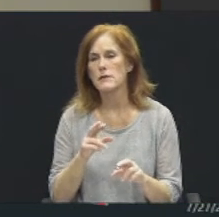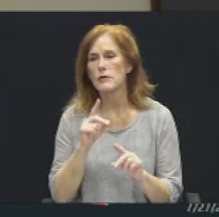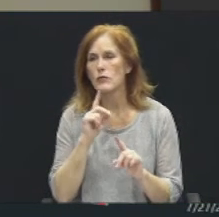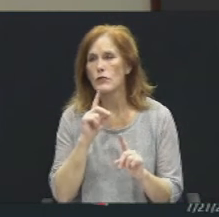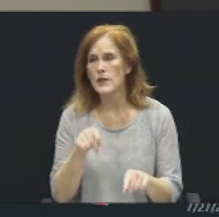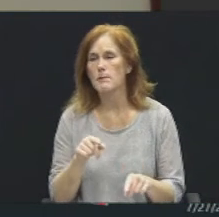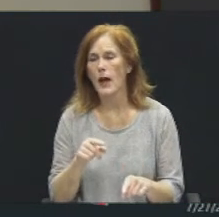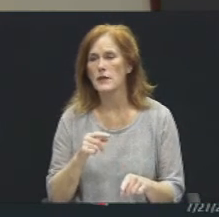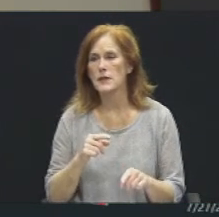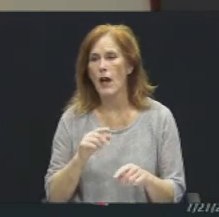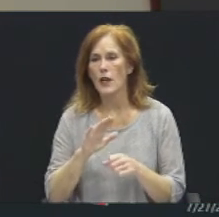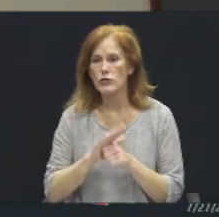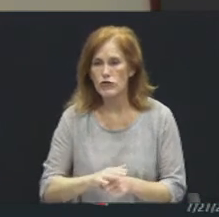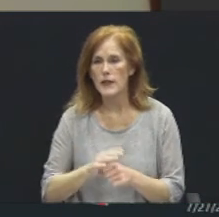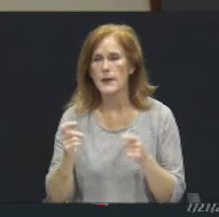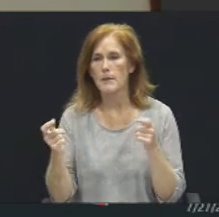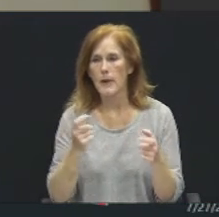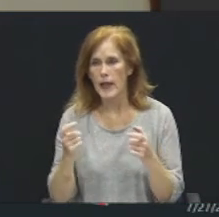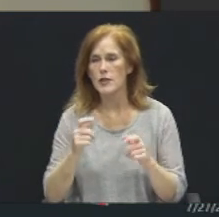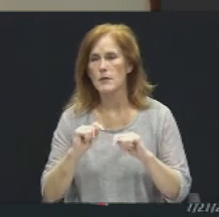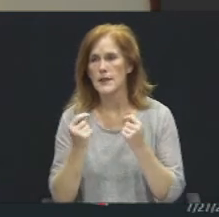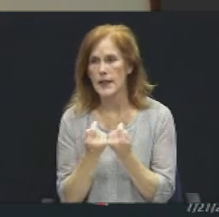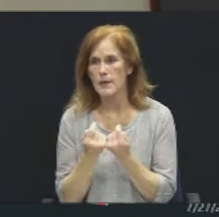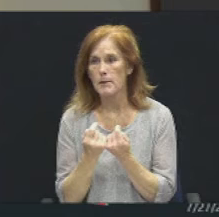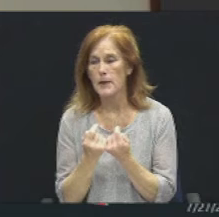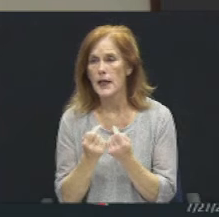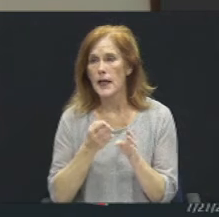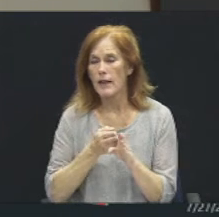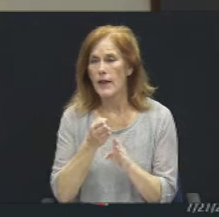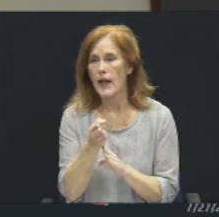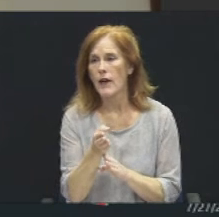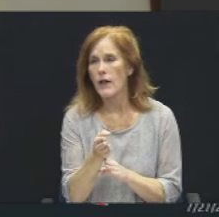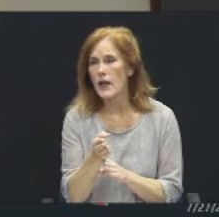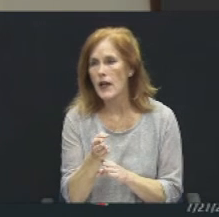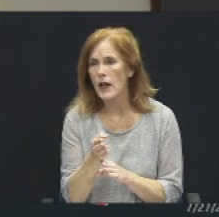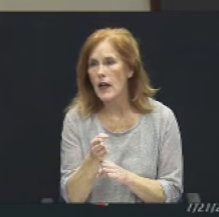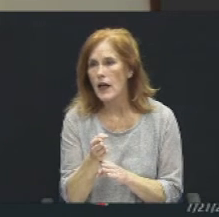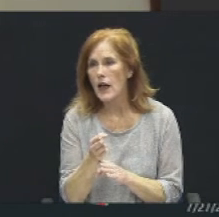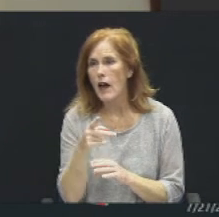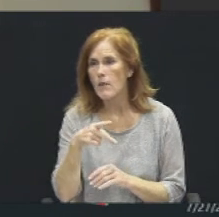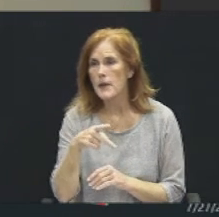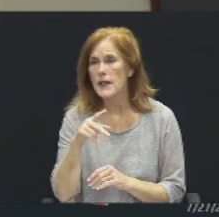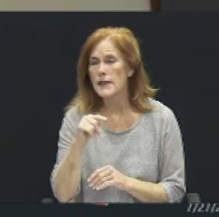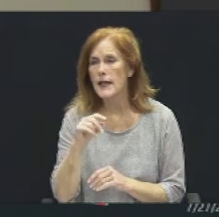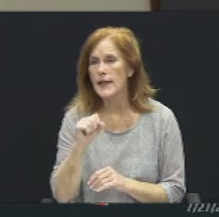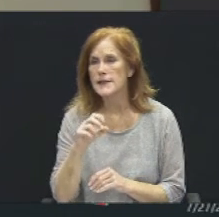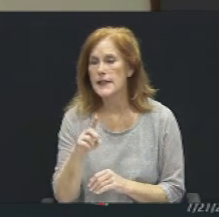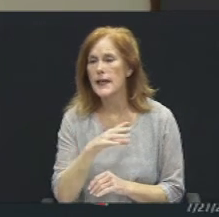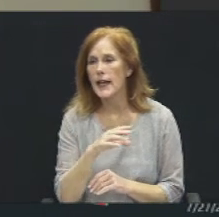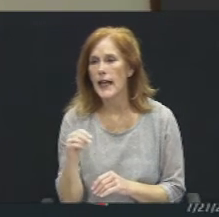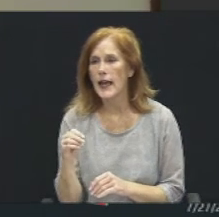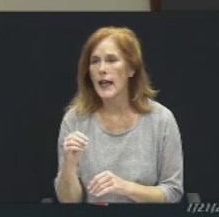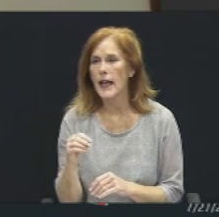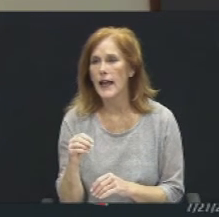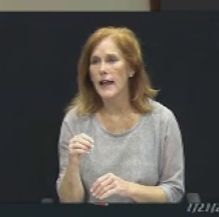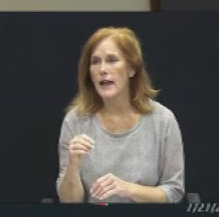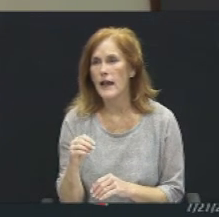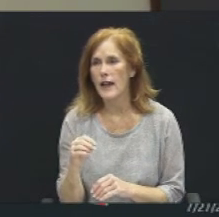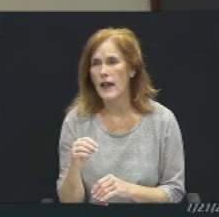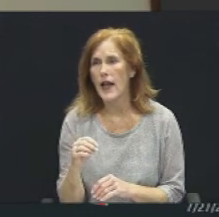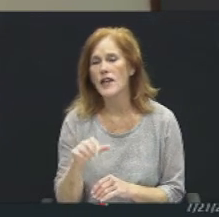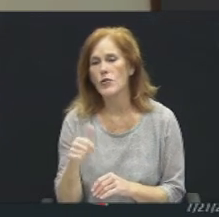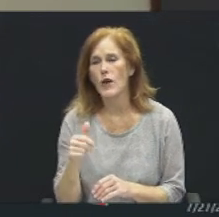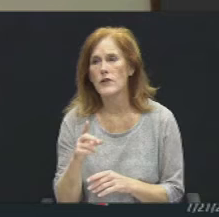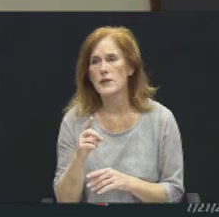Management Team in the area of post-traumatic stress syndrome and